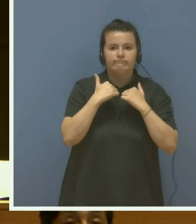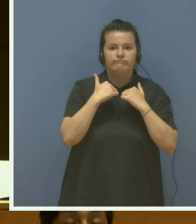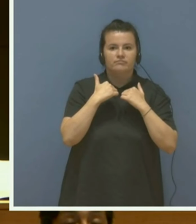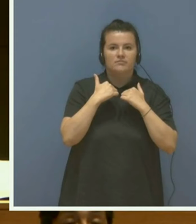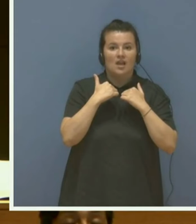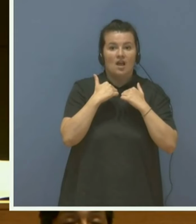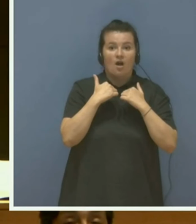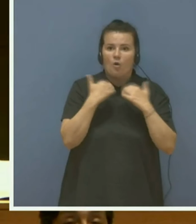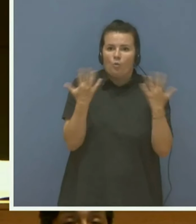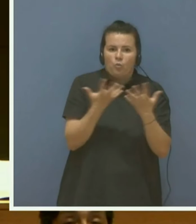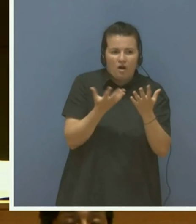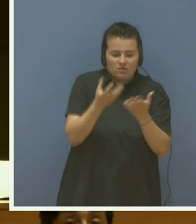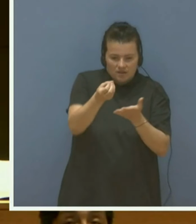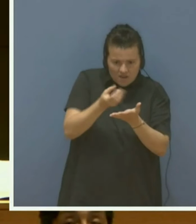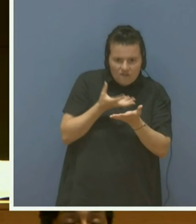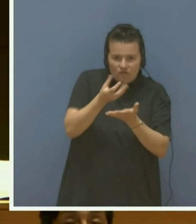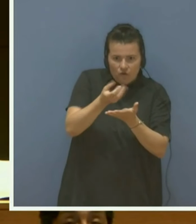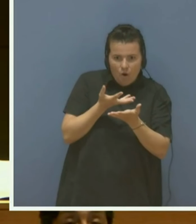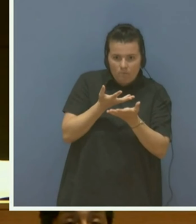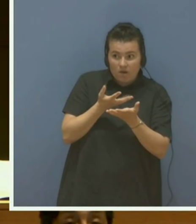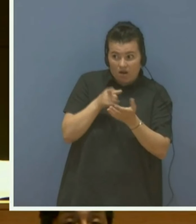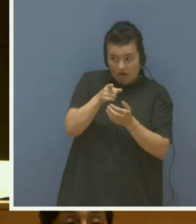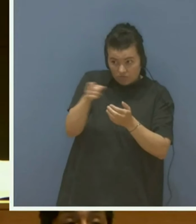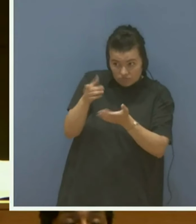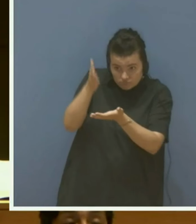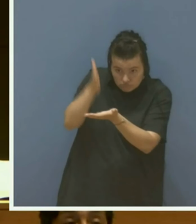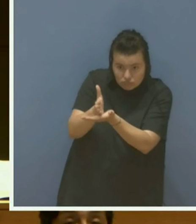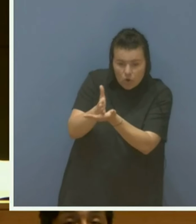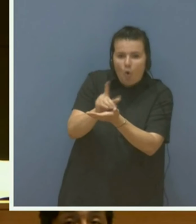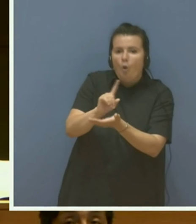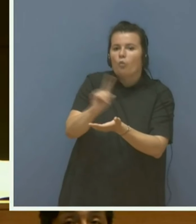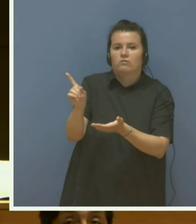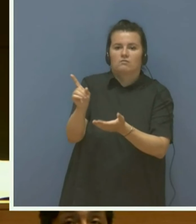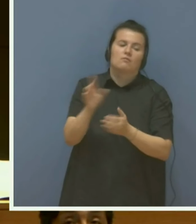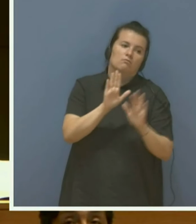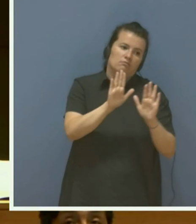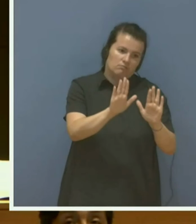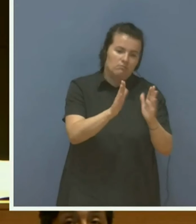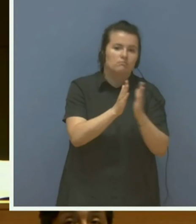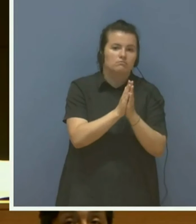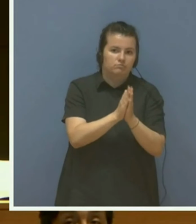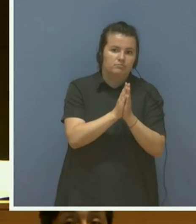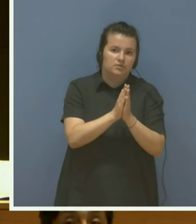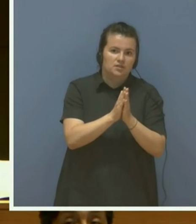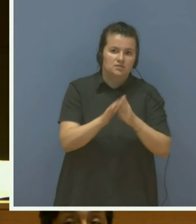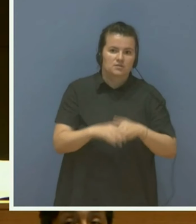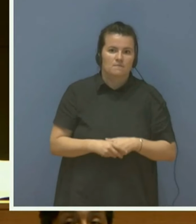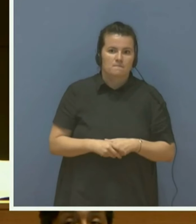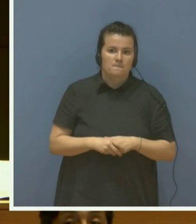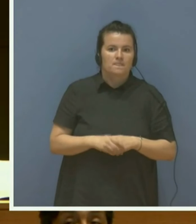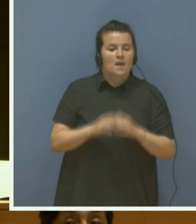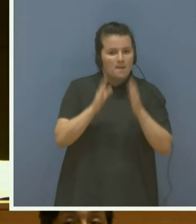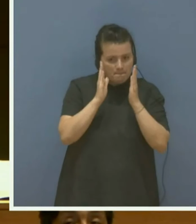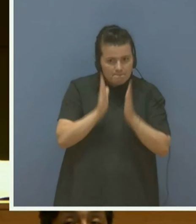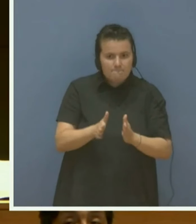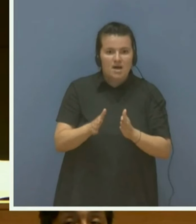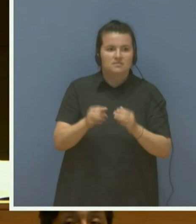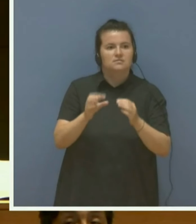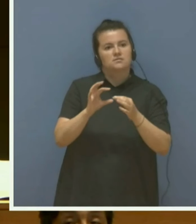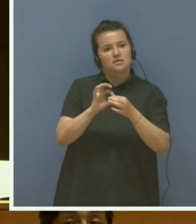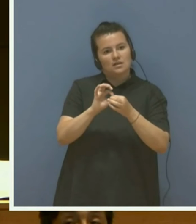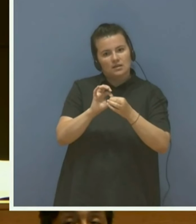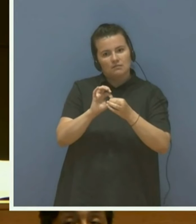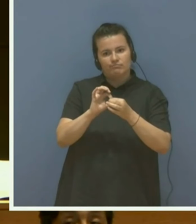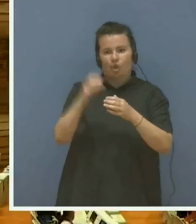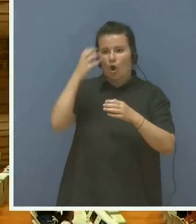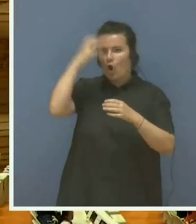accuracy of information provided by states and other stakeholders using independent, reputable sources.